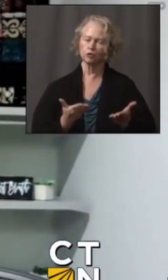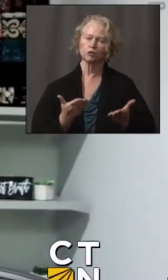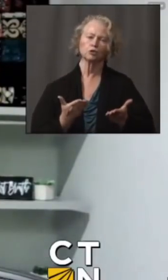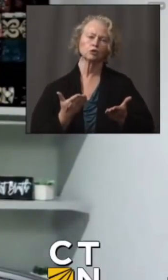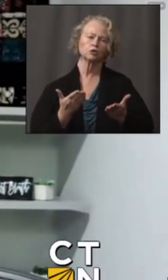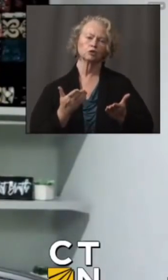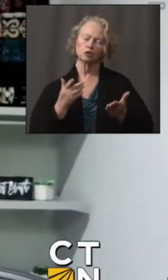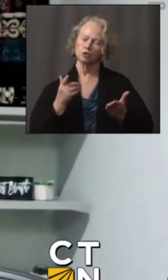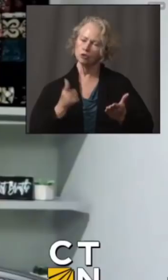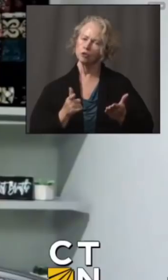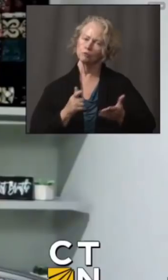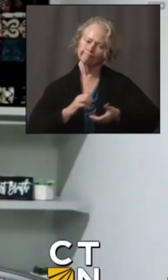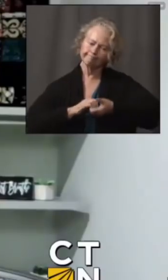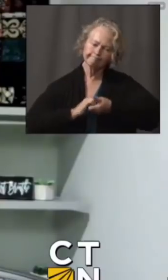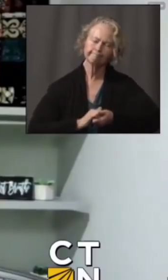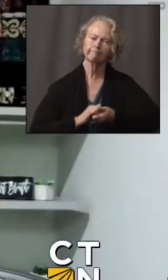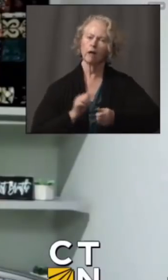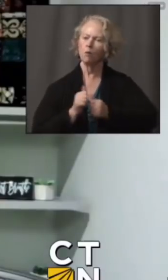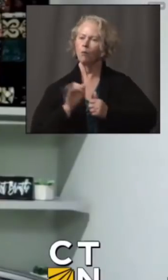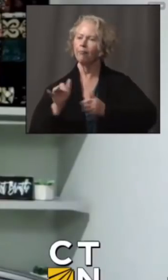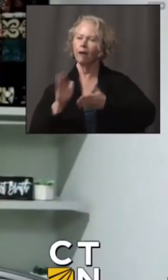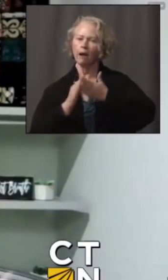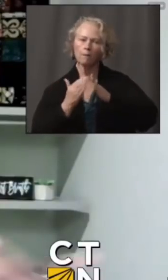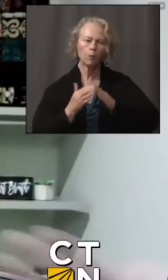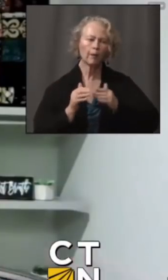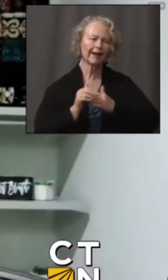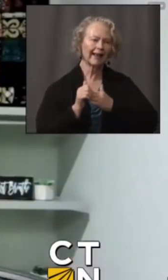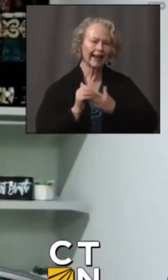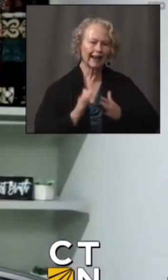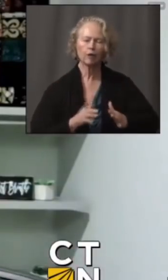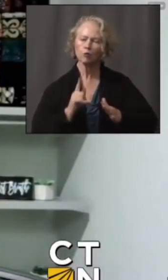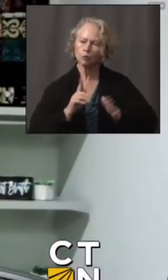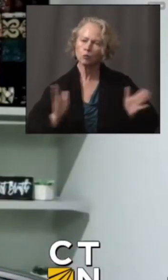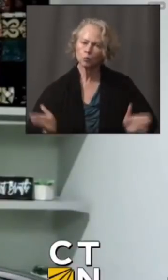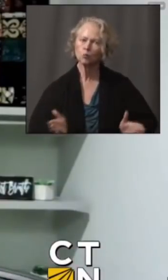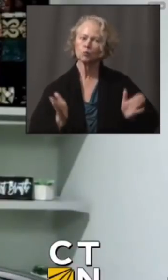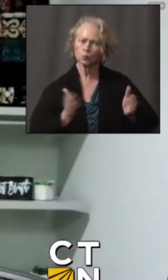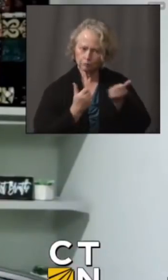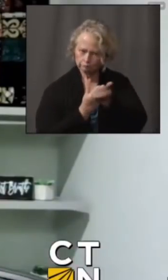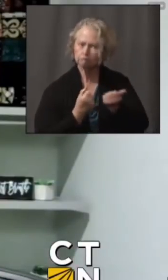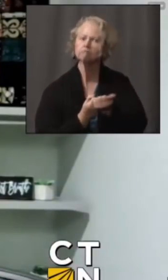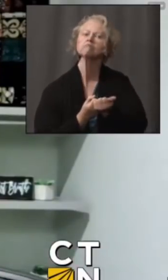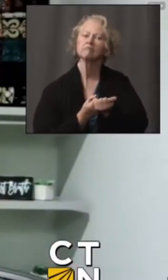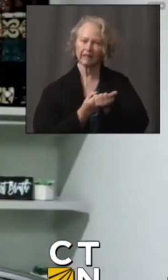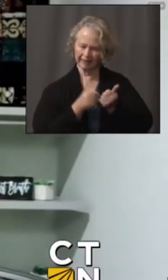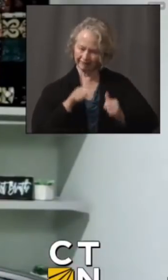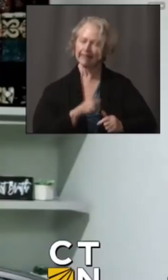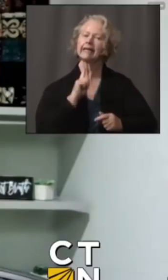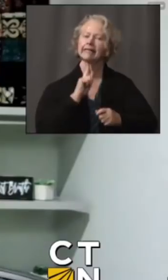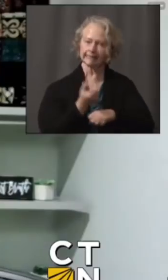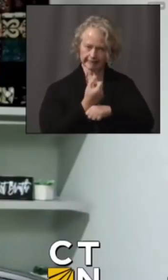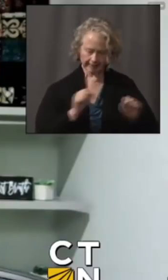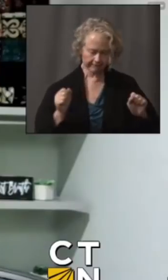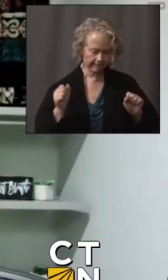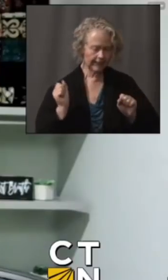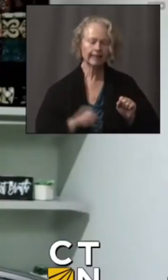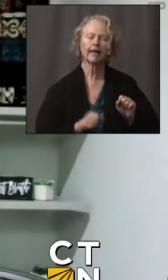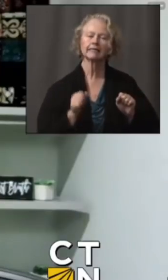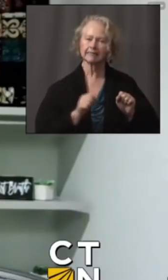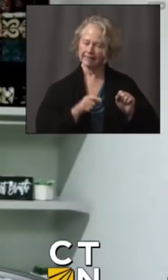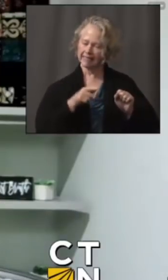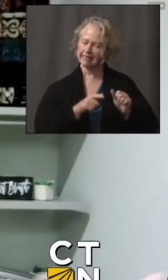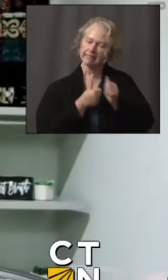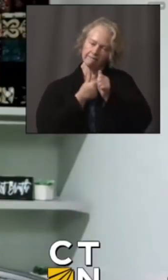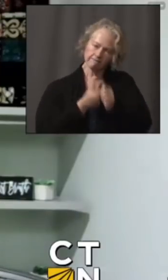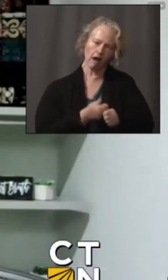close partnered work with community leaders and others, and the reassurance around the safety, really, that it is going through, all